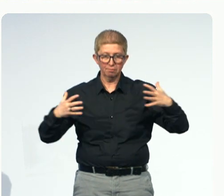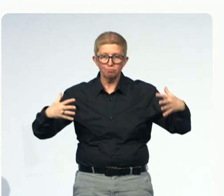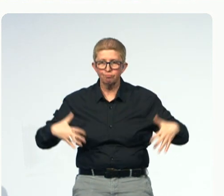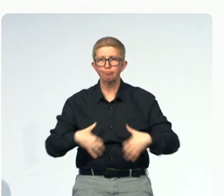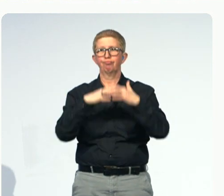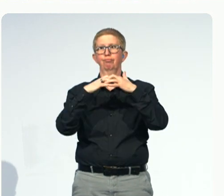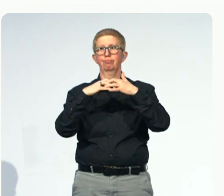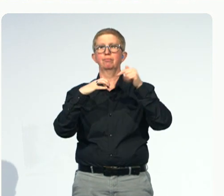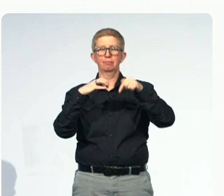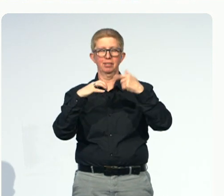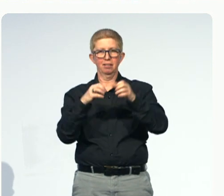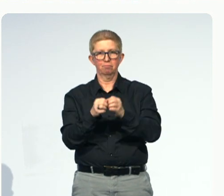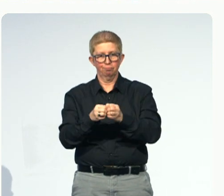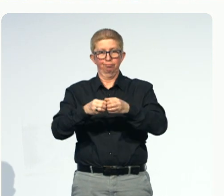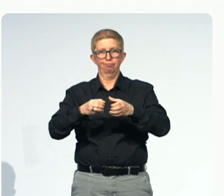expanded.